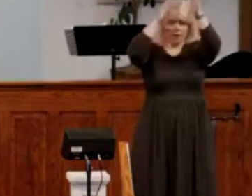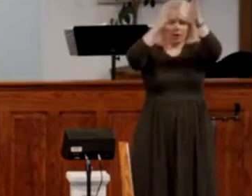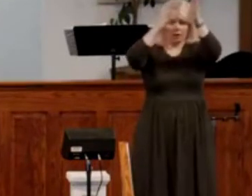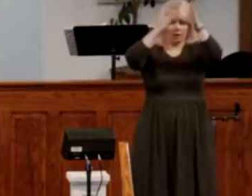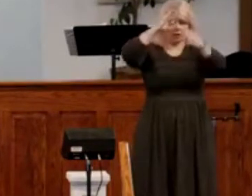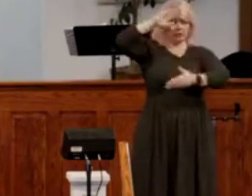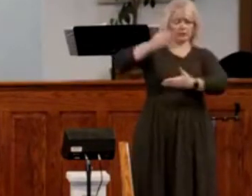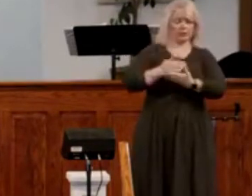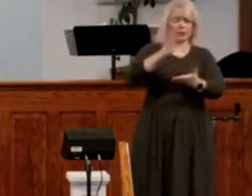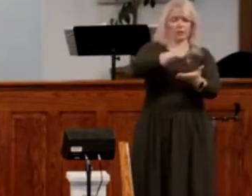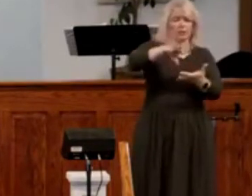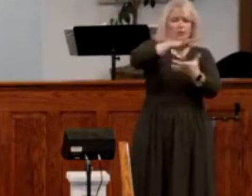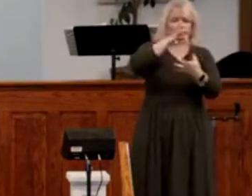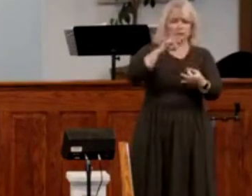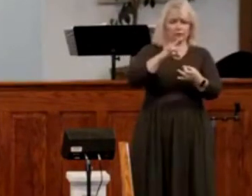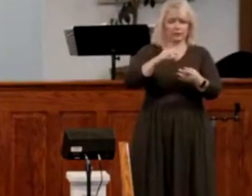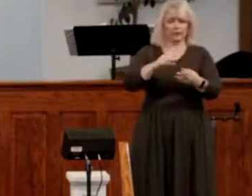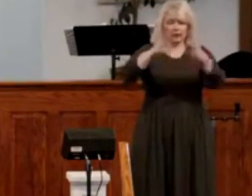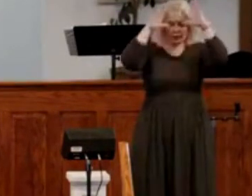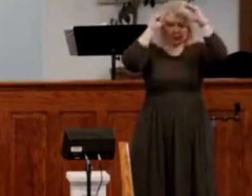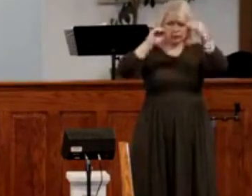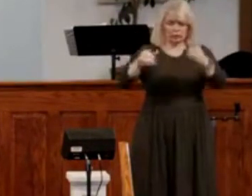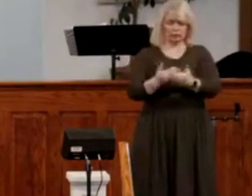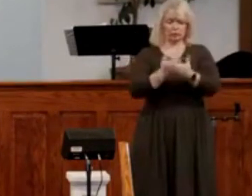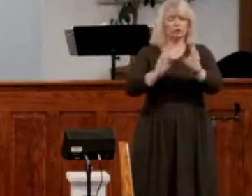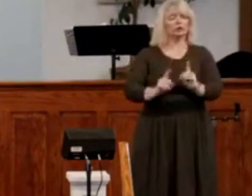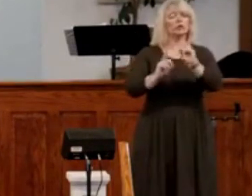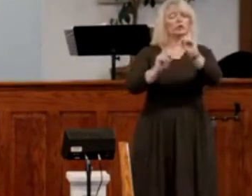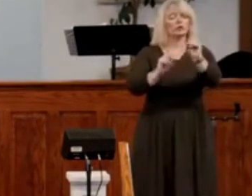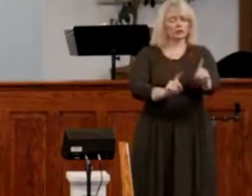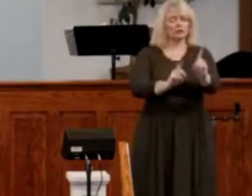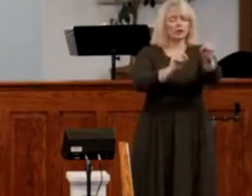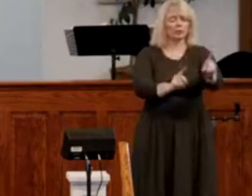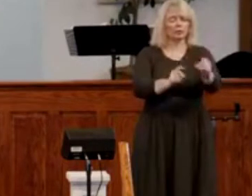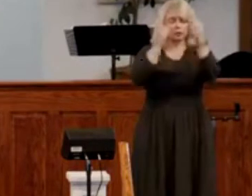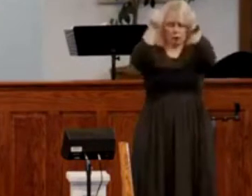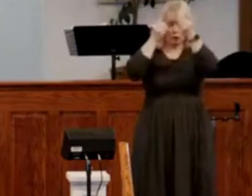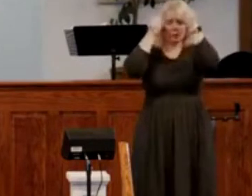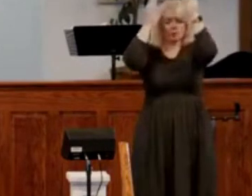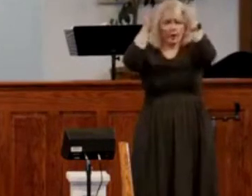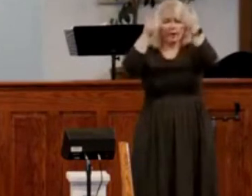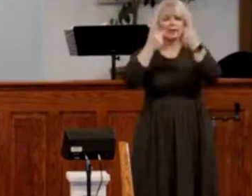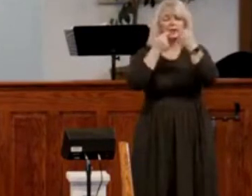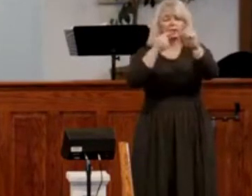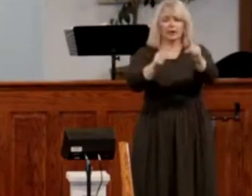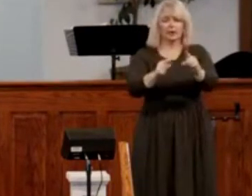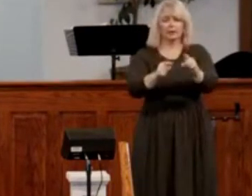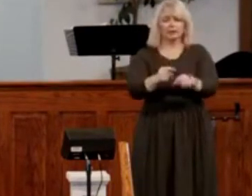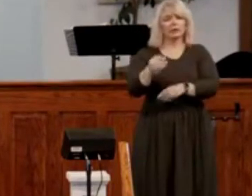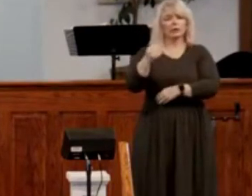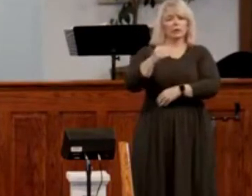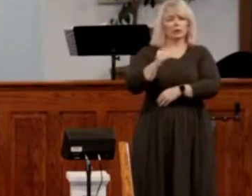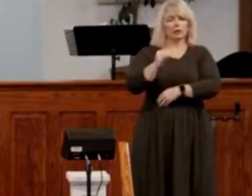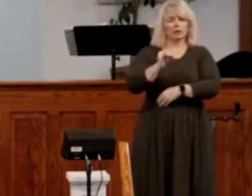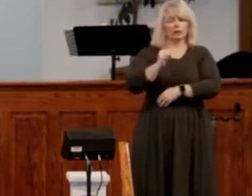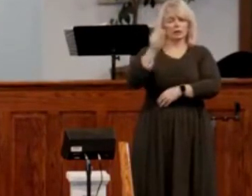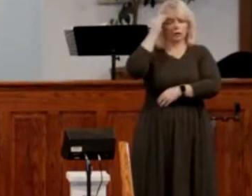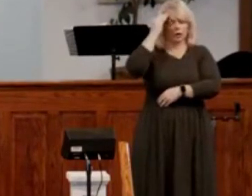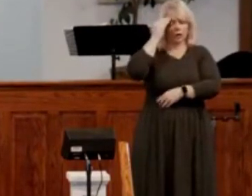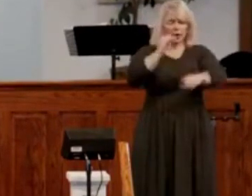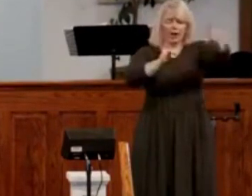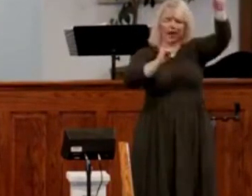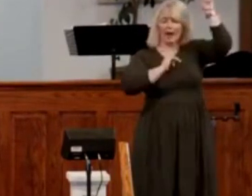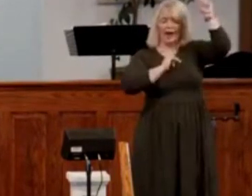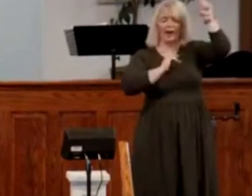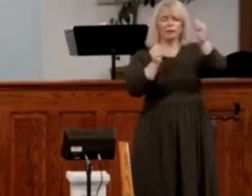Spirit. Teach these new disciples to obey all the commands I have given you. And be sure of this, I am with you always, even to the end of